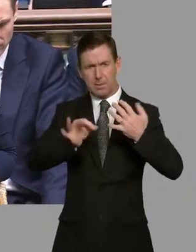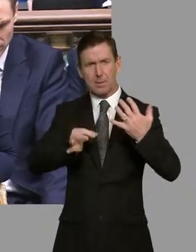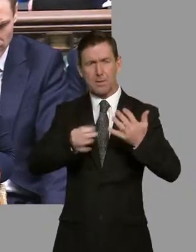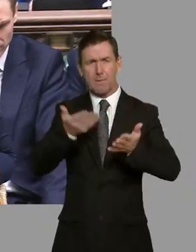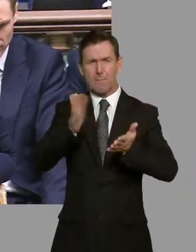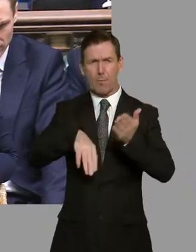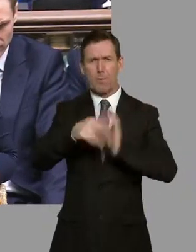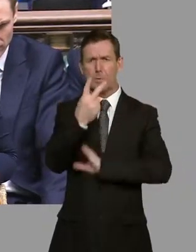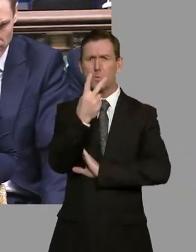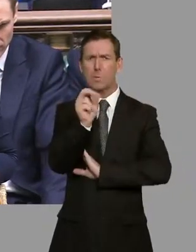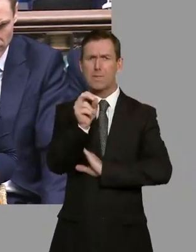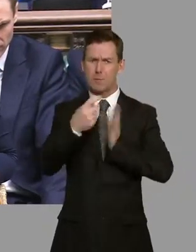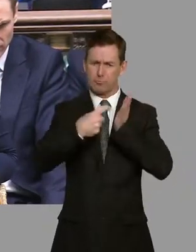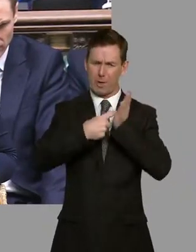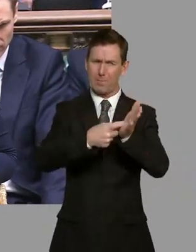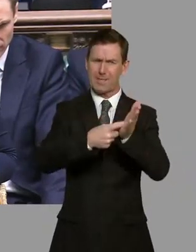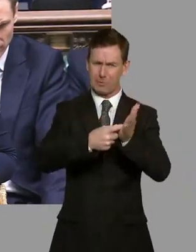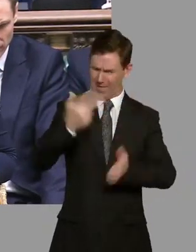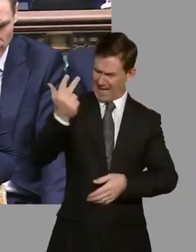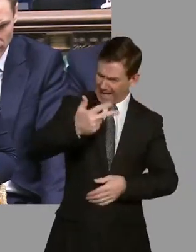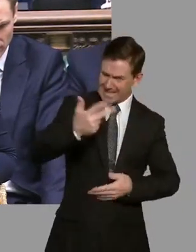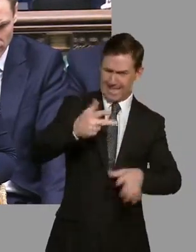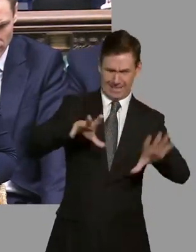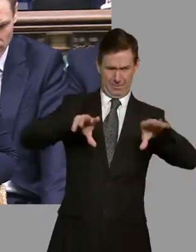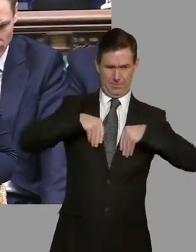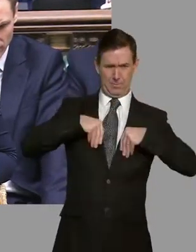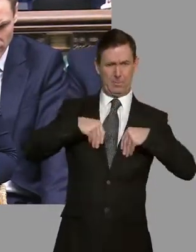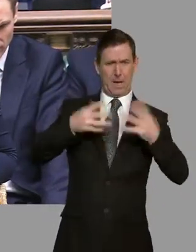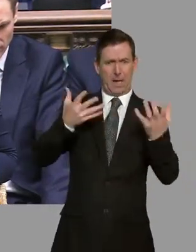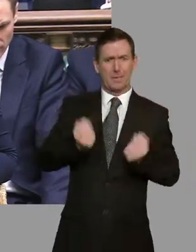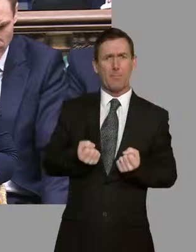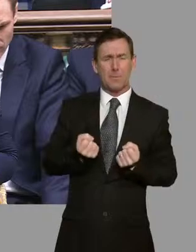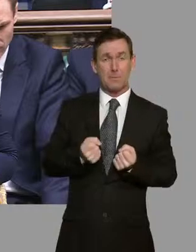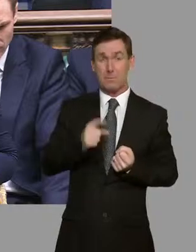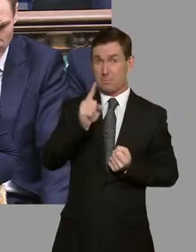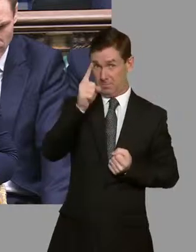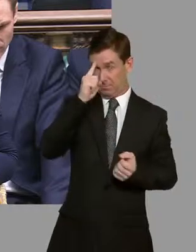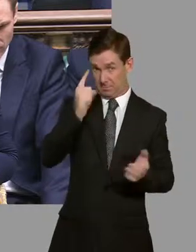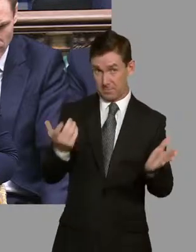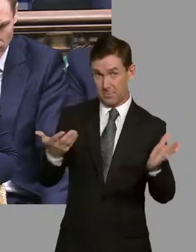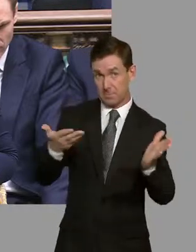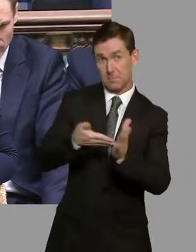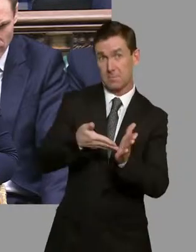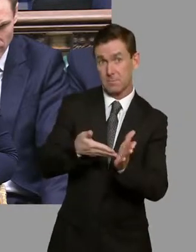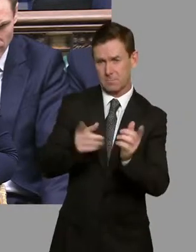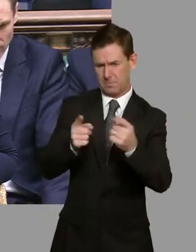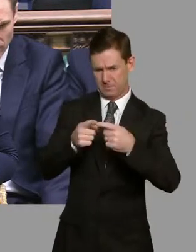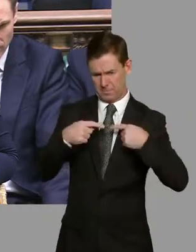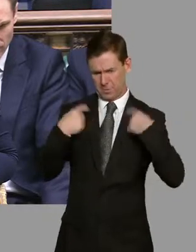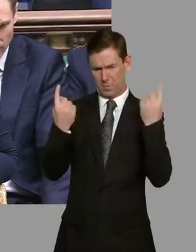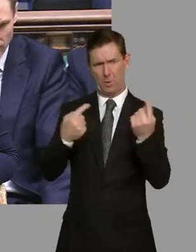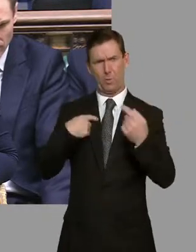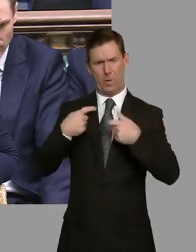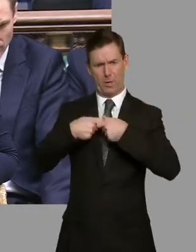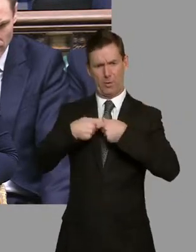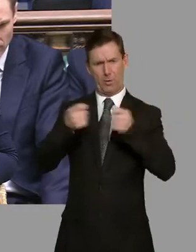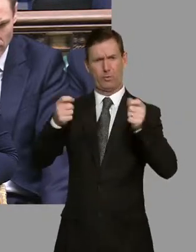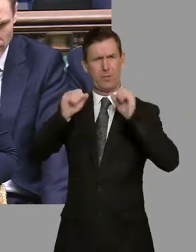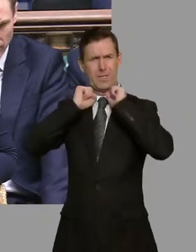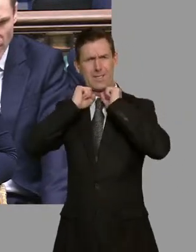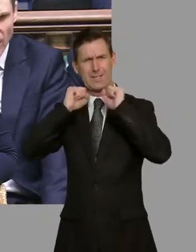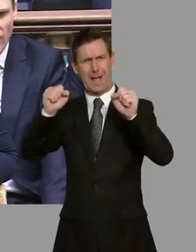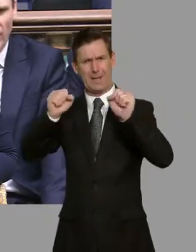and went further, launching a gangs task force that found 550